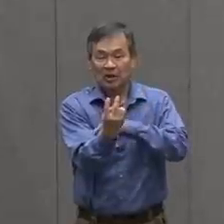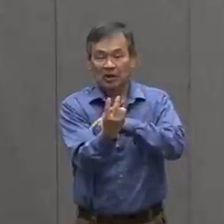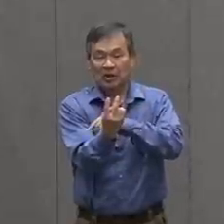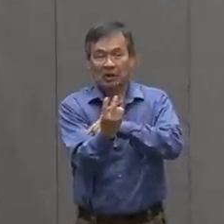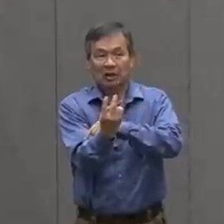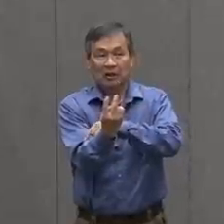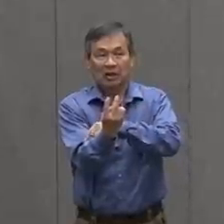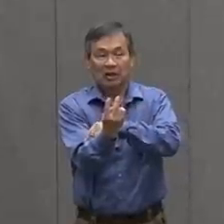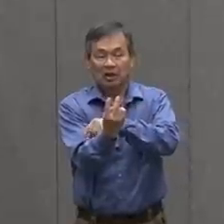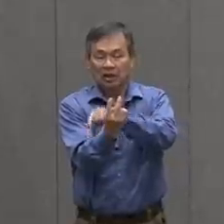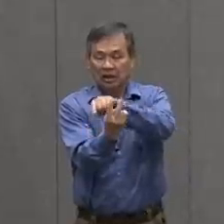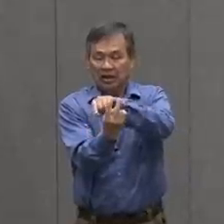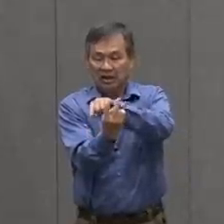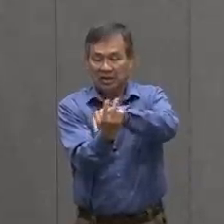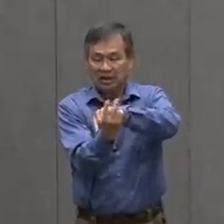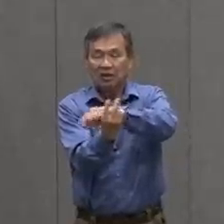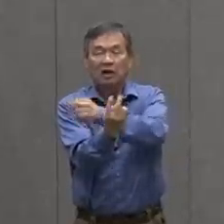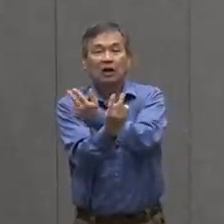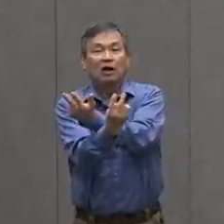13.